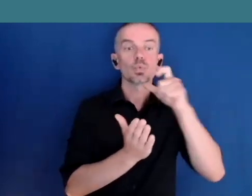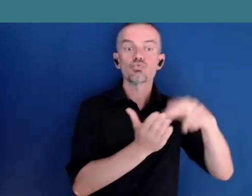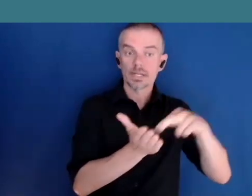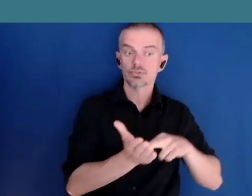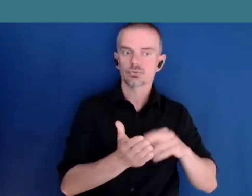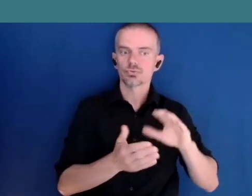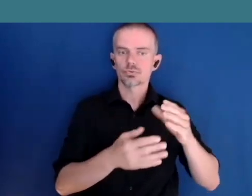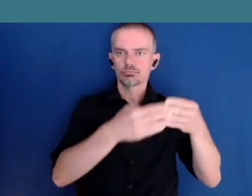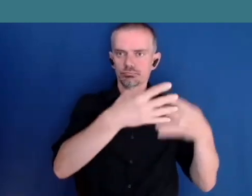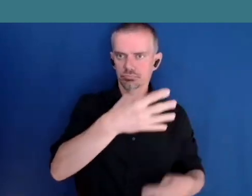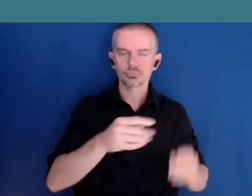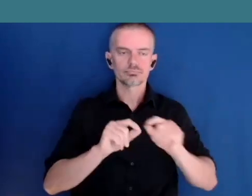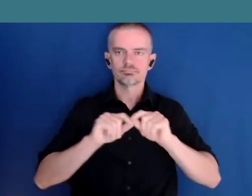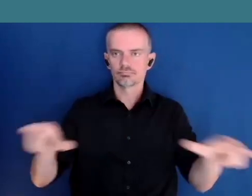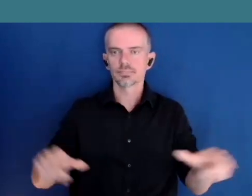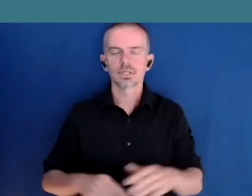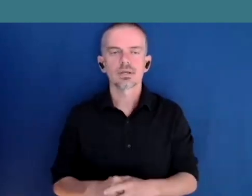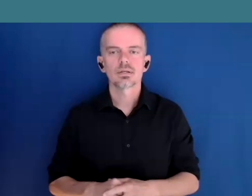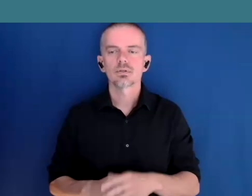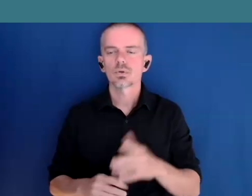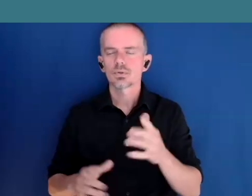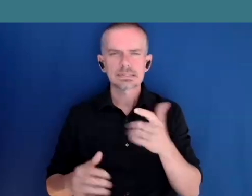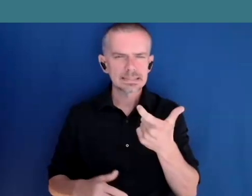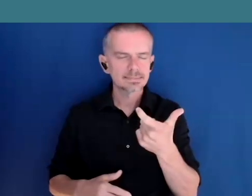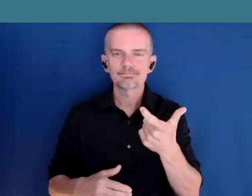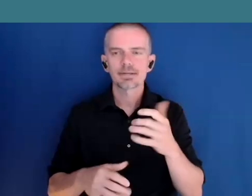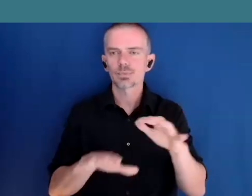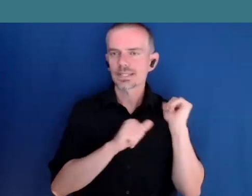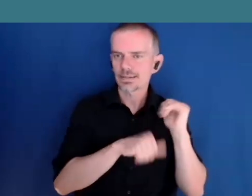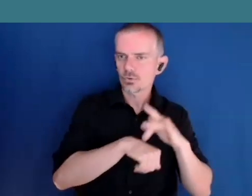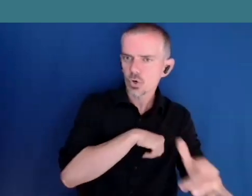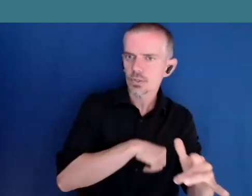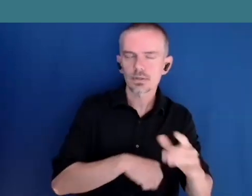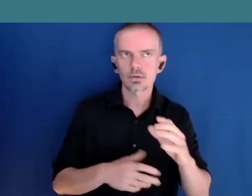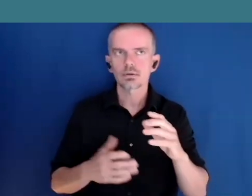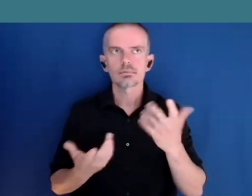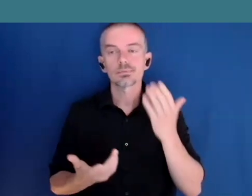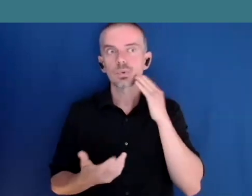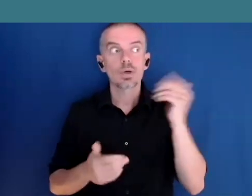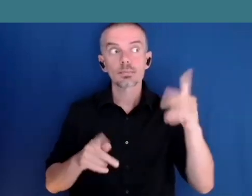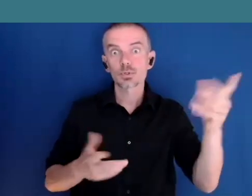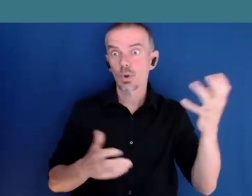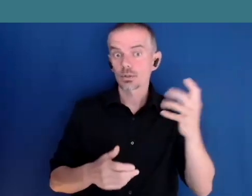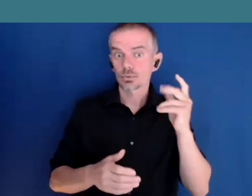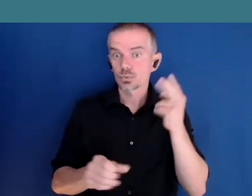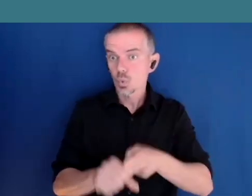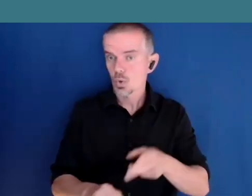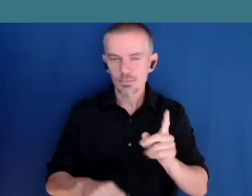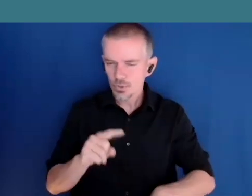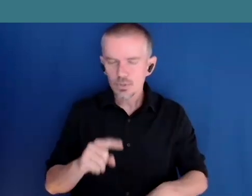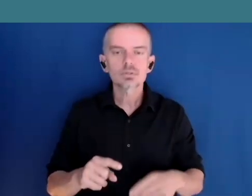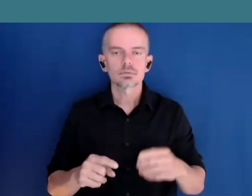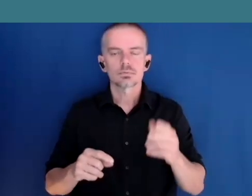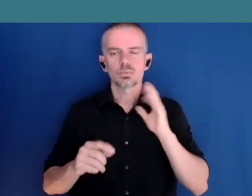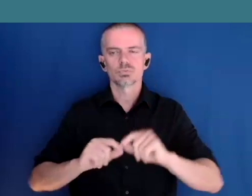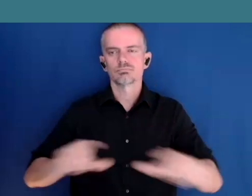session. So no worries if you have to drip out earlier. If you know someone who wanted to come but couldn't make it, we'll make that widely available. We'll